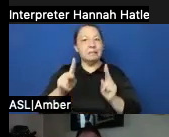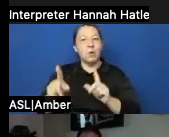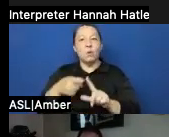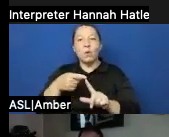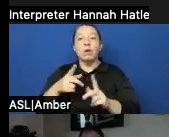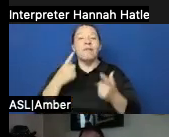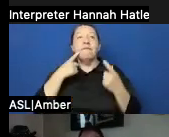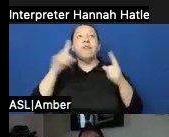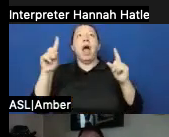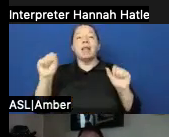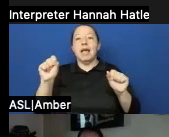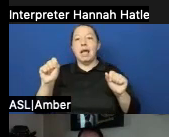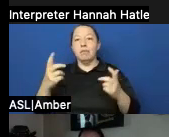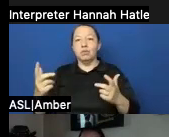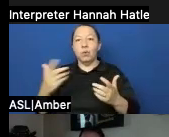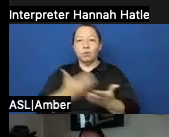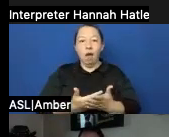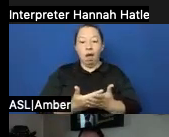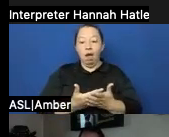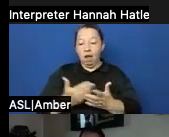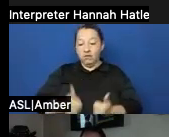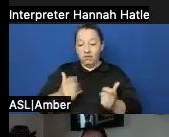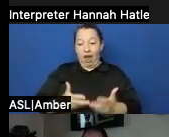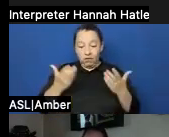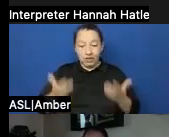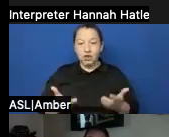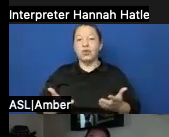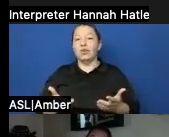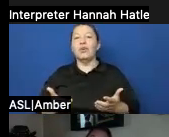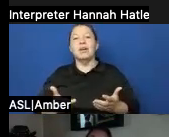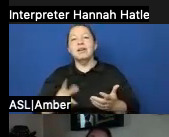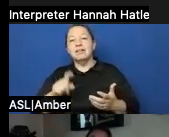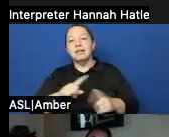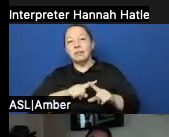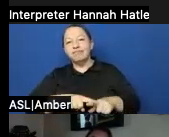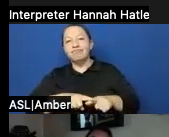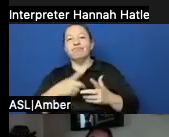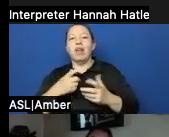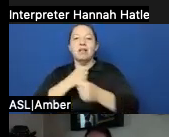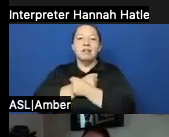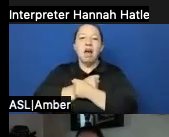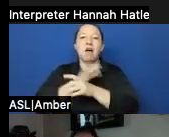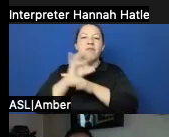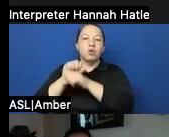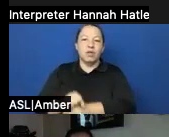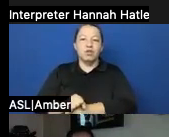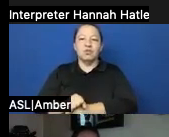you in your space where you can support them, that gentle love and traditional values are very important. And